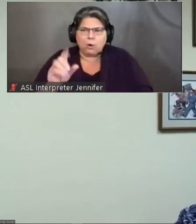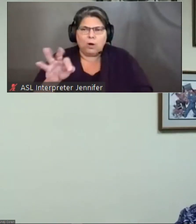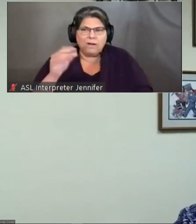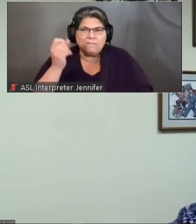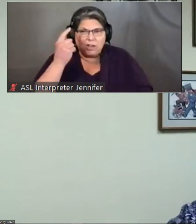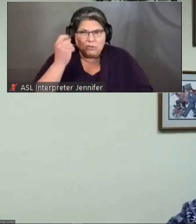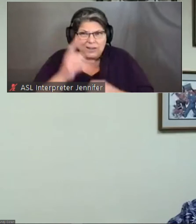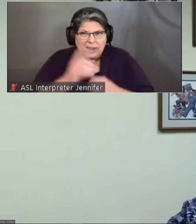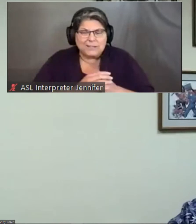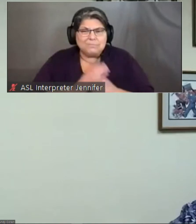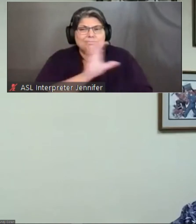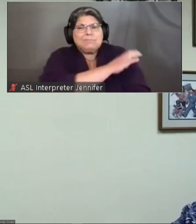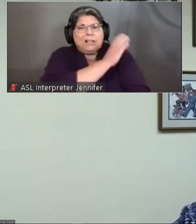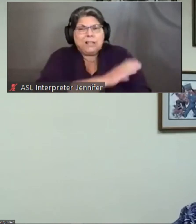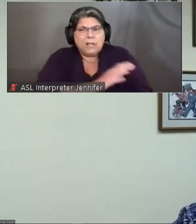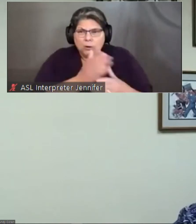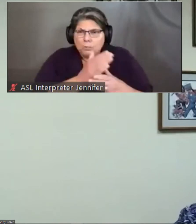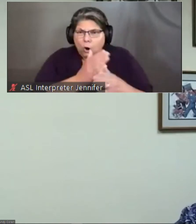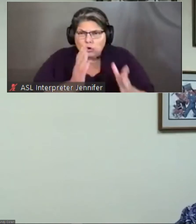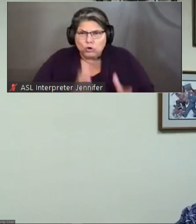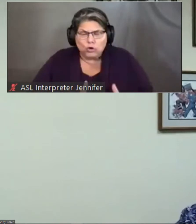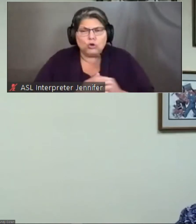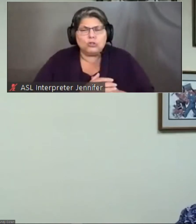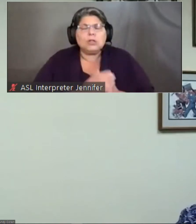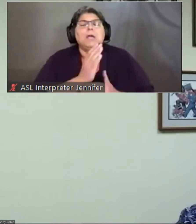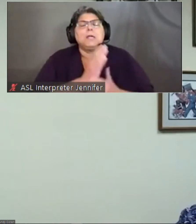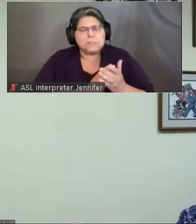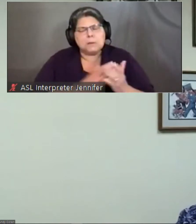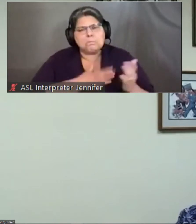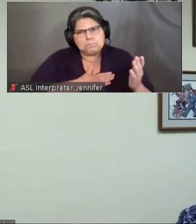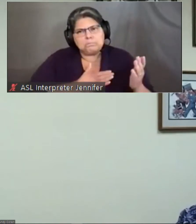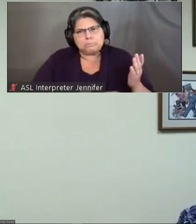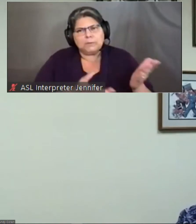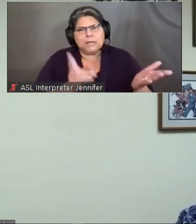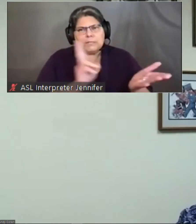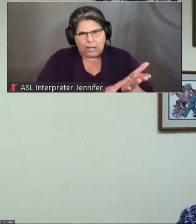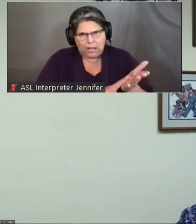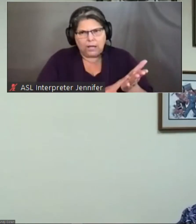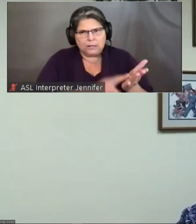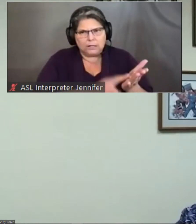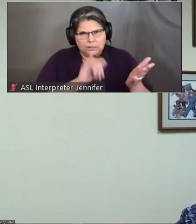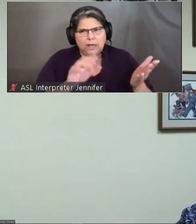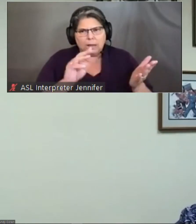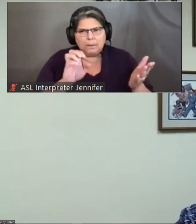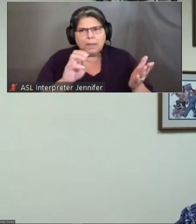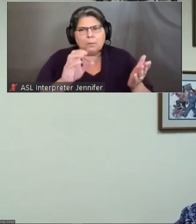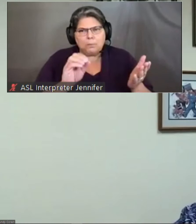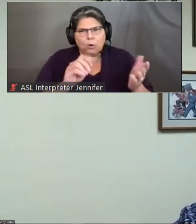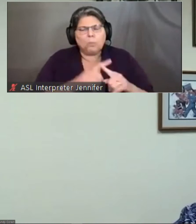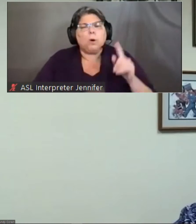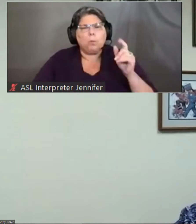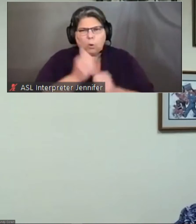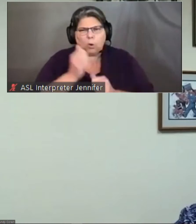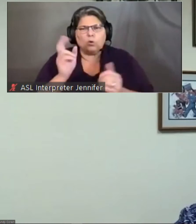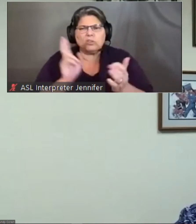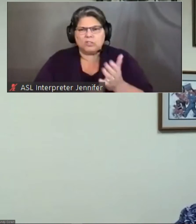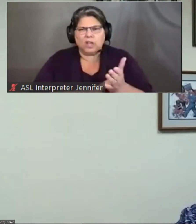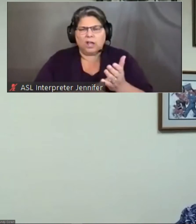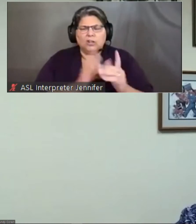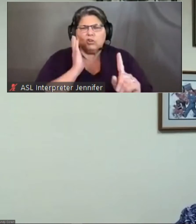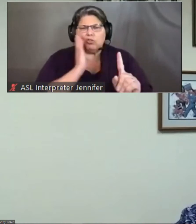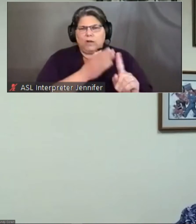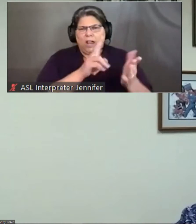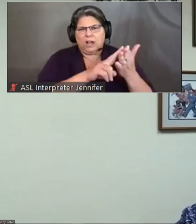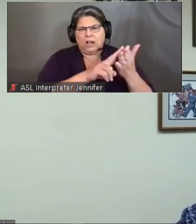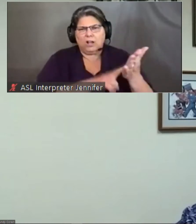clinic partners, some have signed memorandums of understanding, but most are signing direct contracts